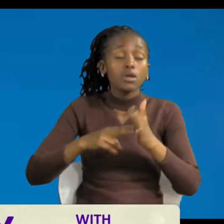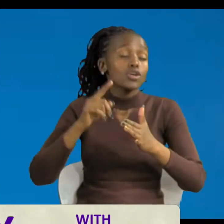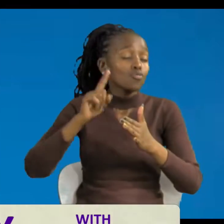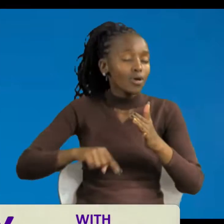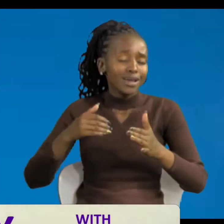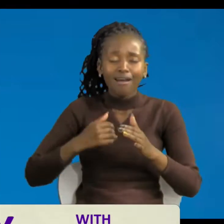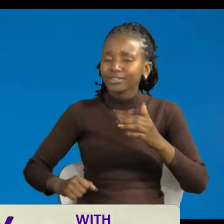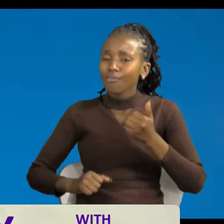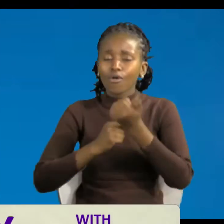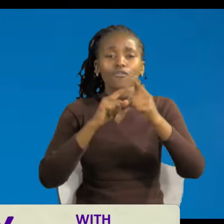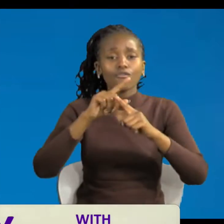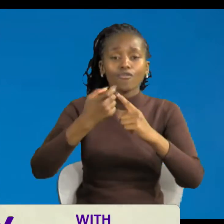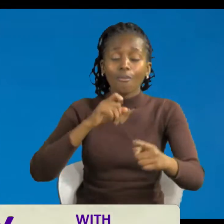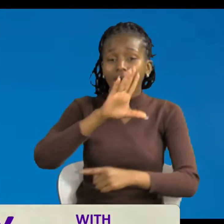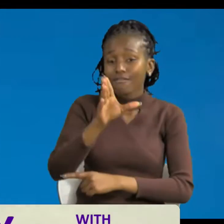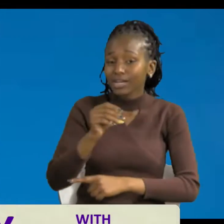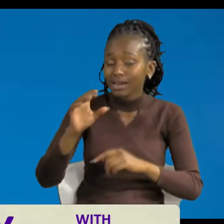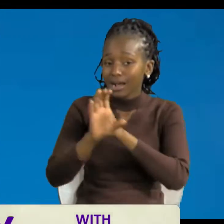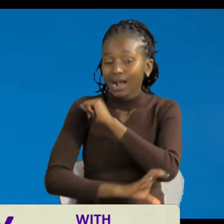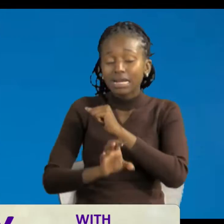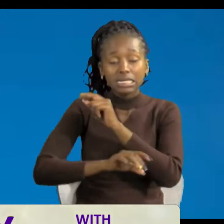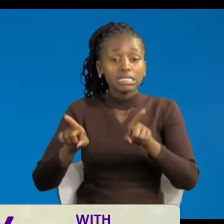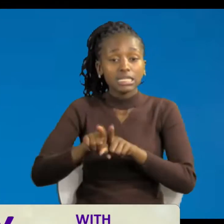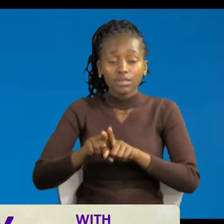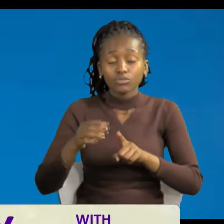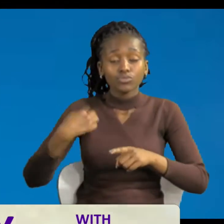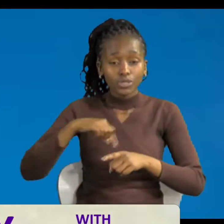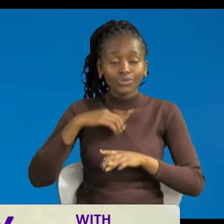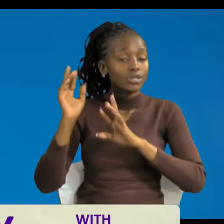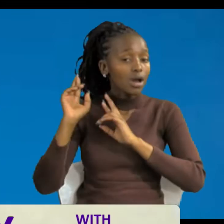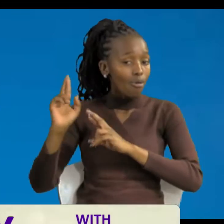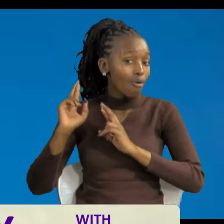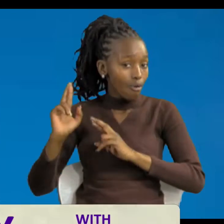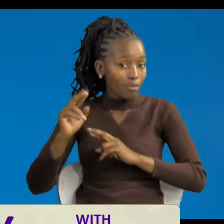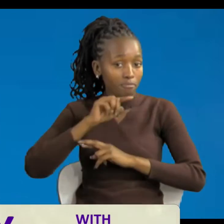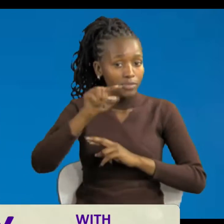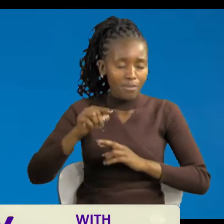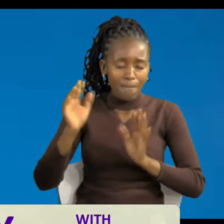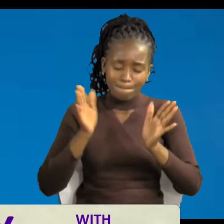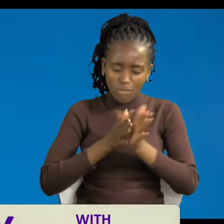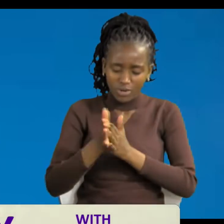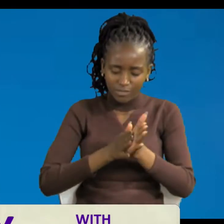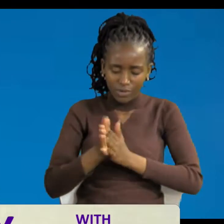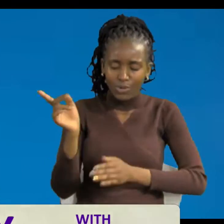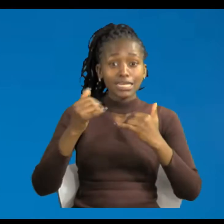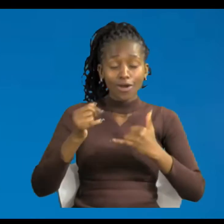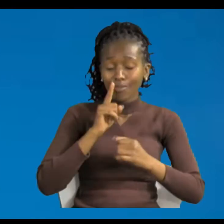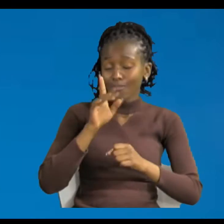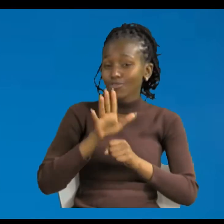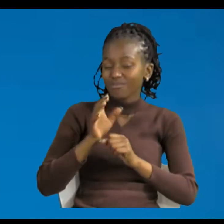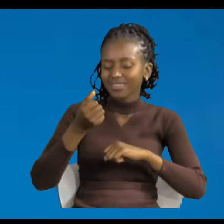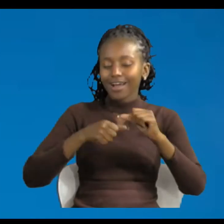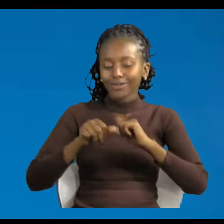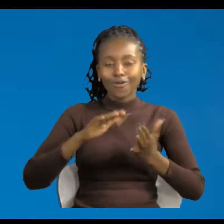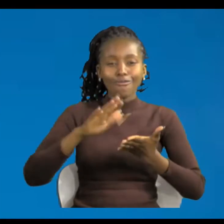support, and they are relying on that kind of performance to try and motivate them to try and get to a better stage, especially